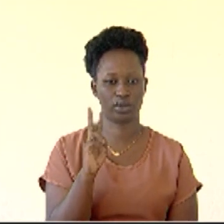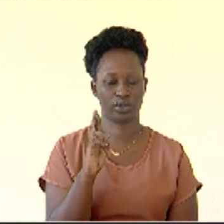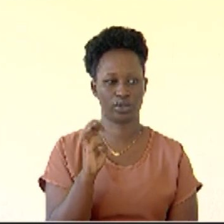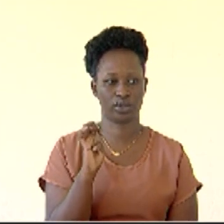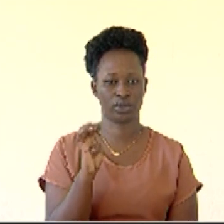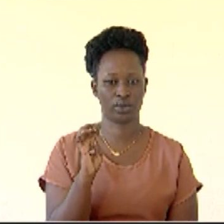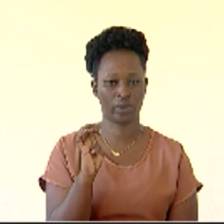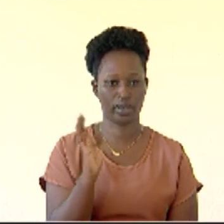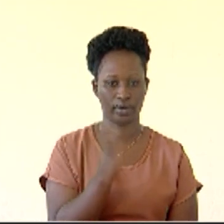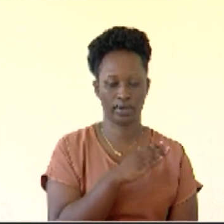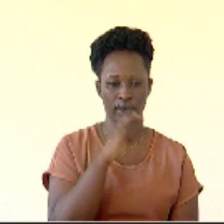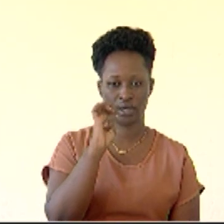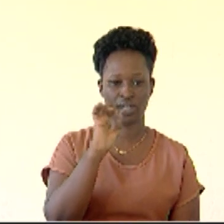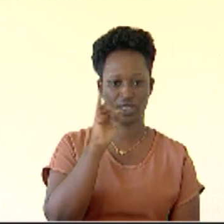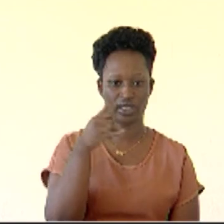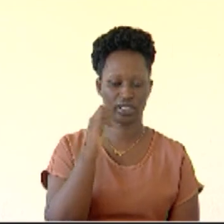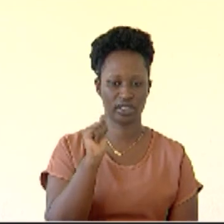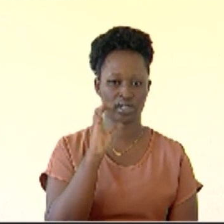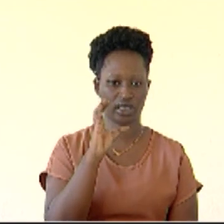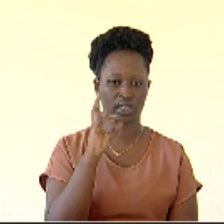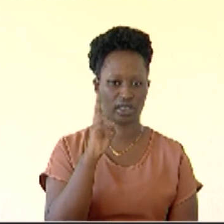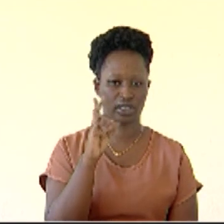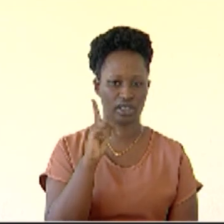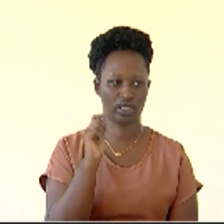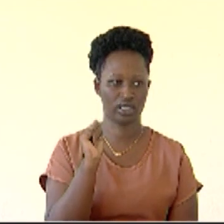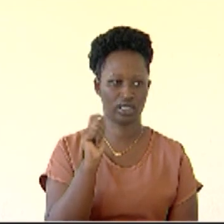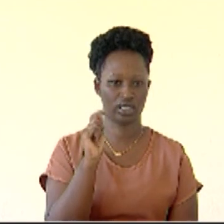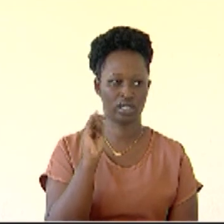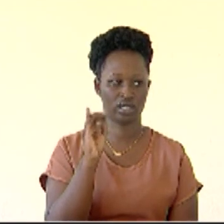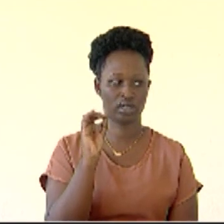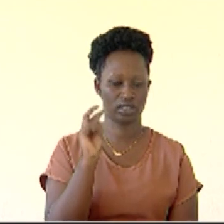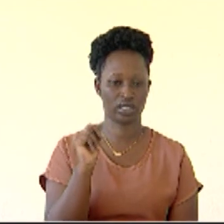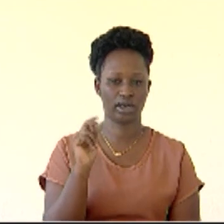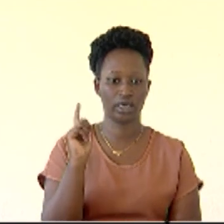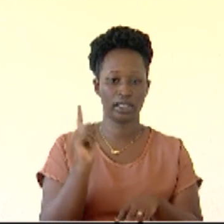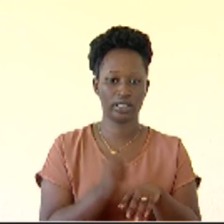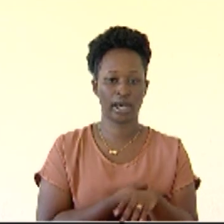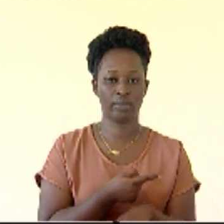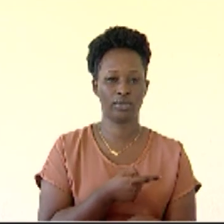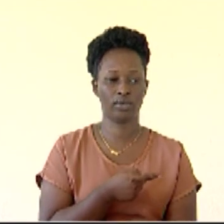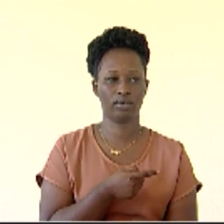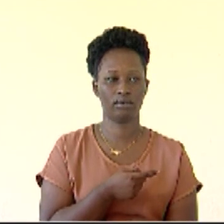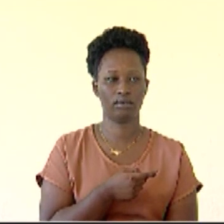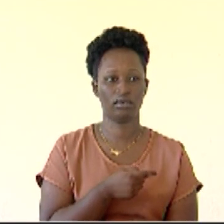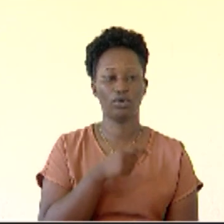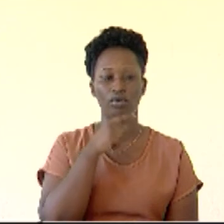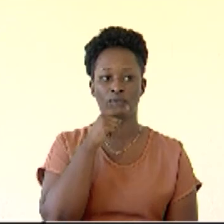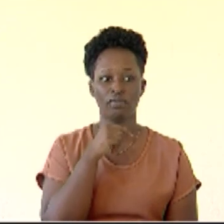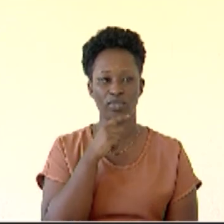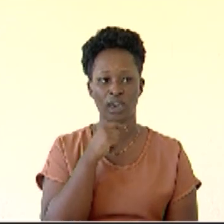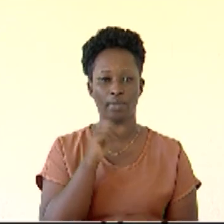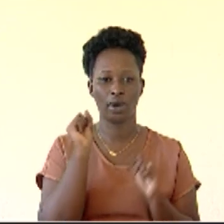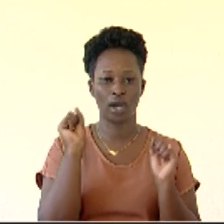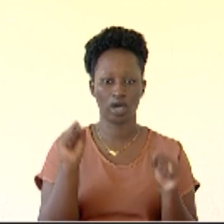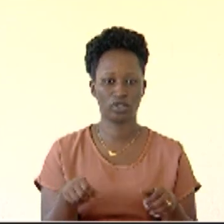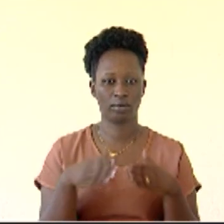Are you following that lesson? This is a condition whereby a man can delay ejaculation long